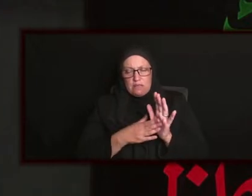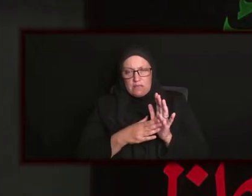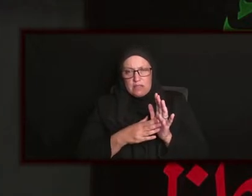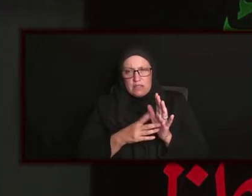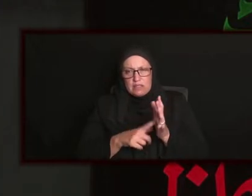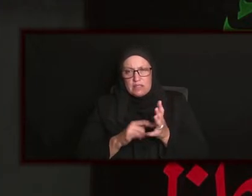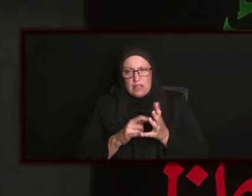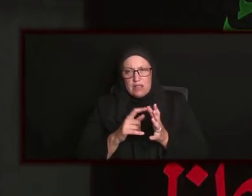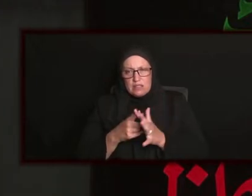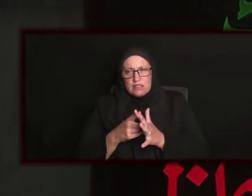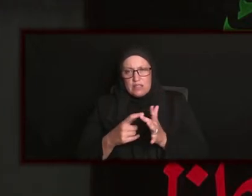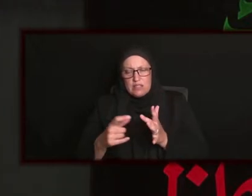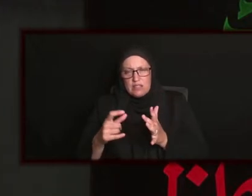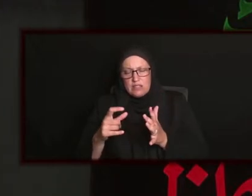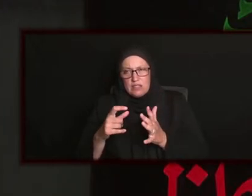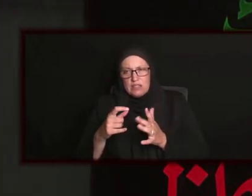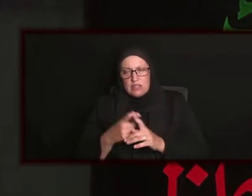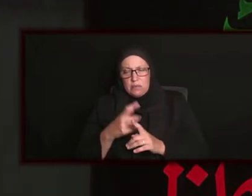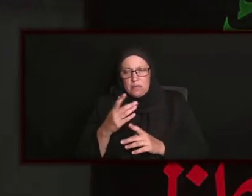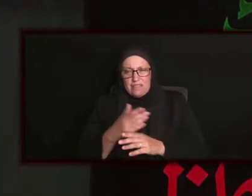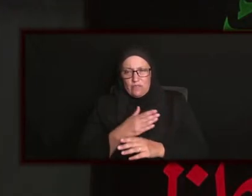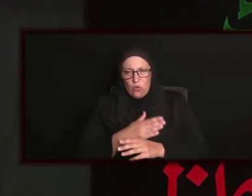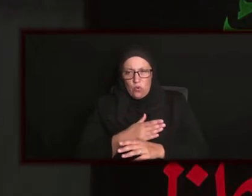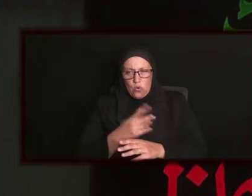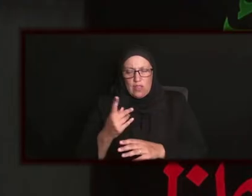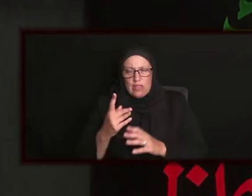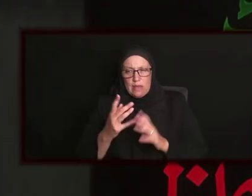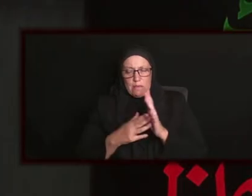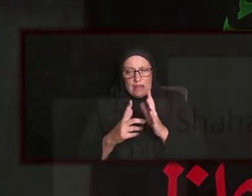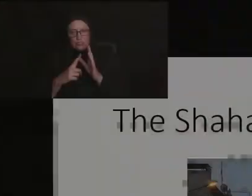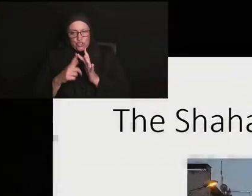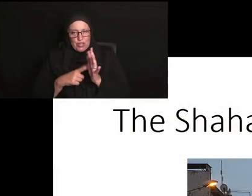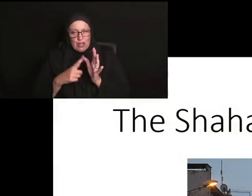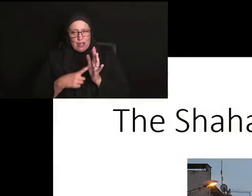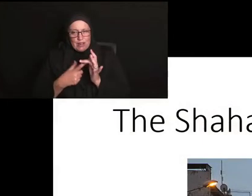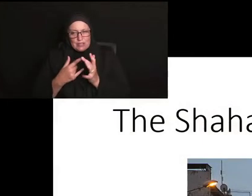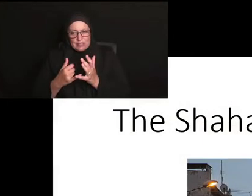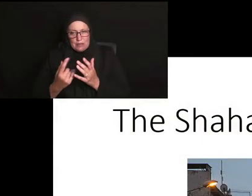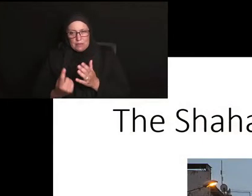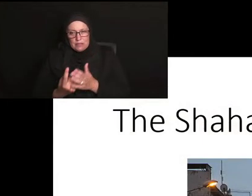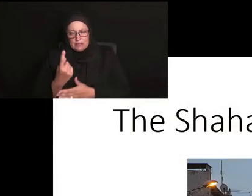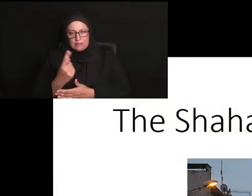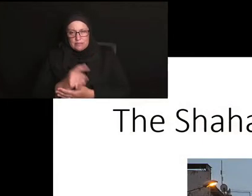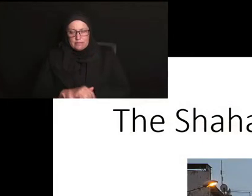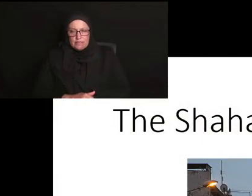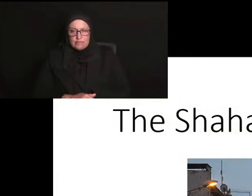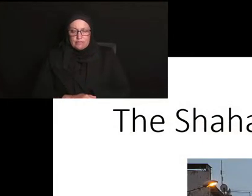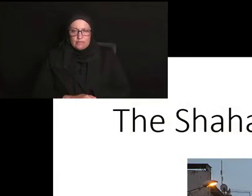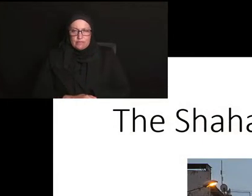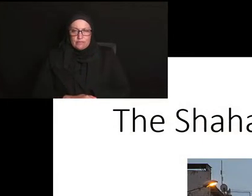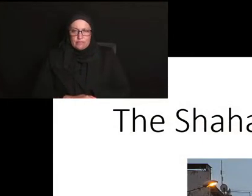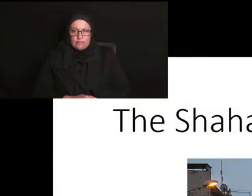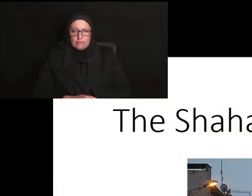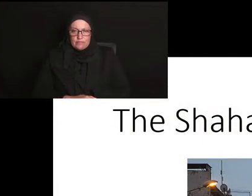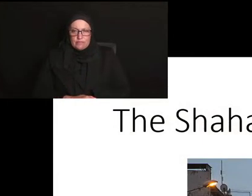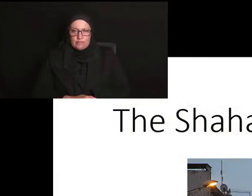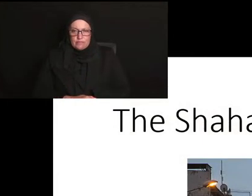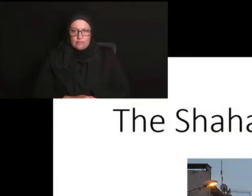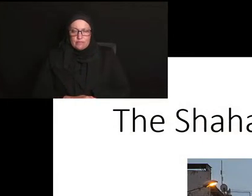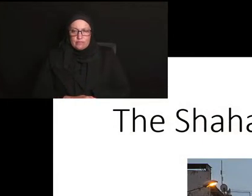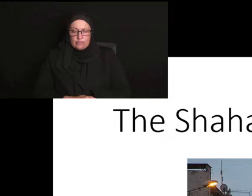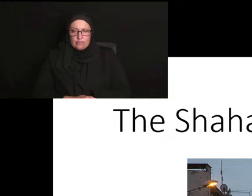Brothers and sisters, the Imam that we usually hear about, Imam Al-Kadhem alayhi salam, we tend to